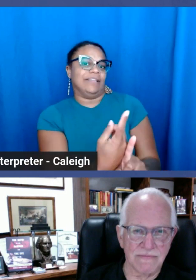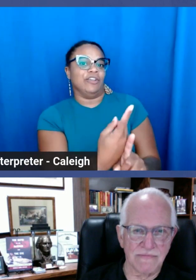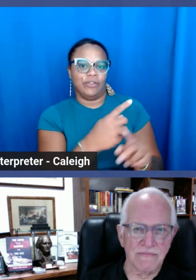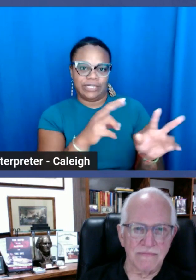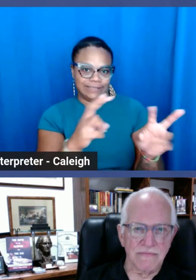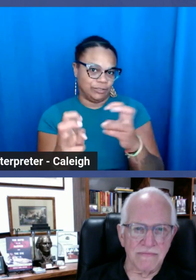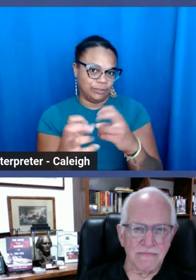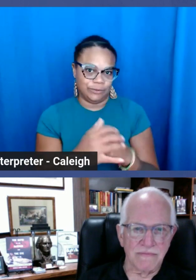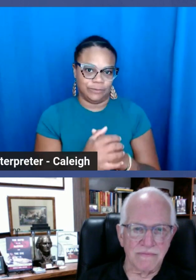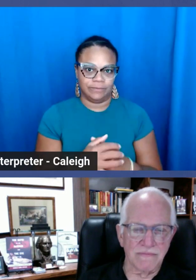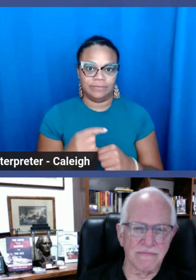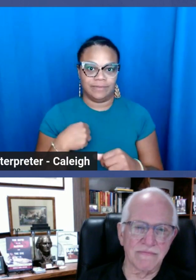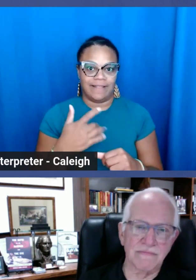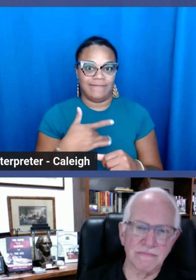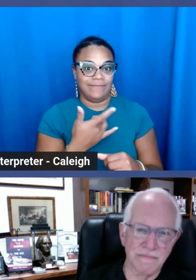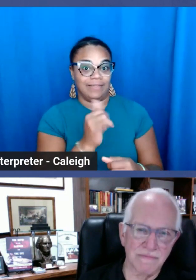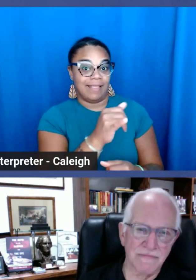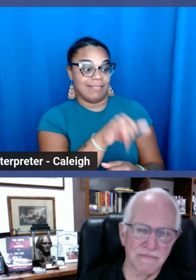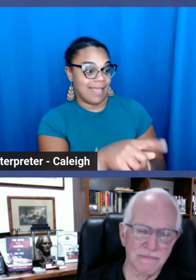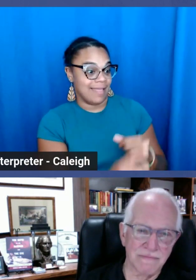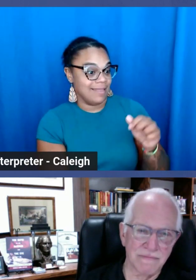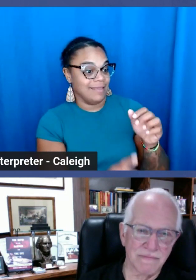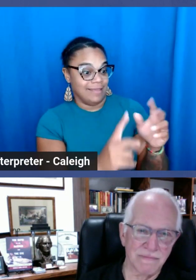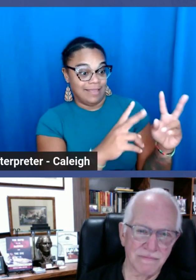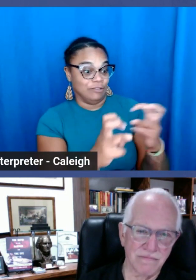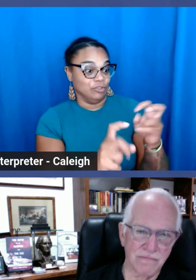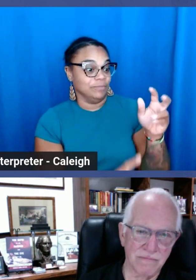playing whack-a-mole here, that